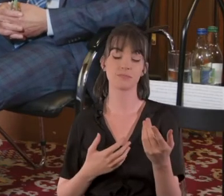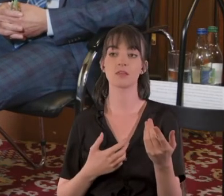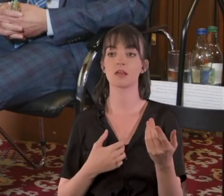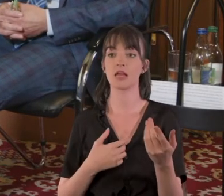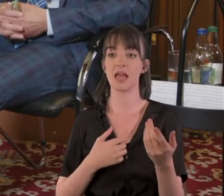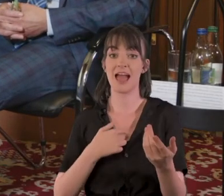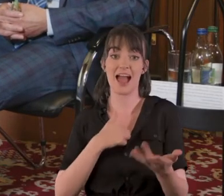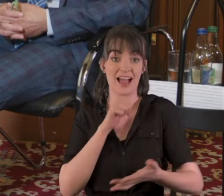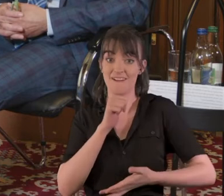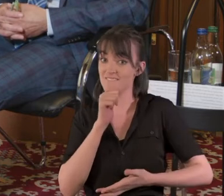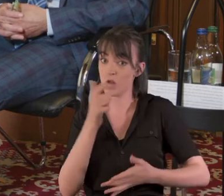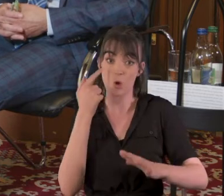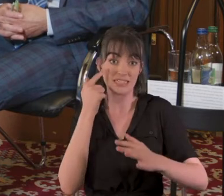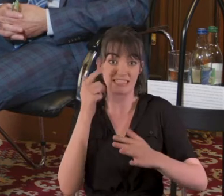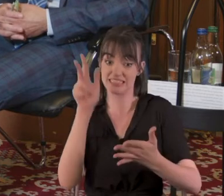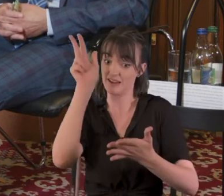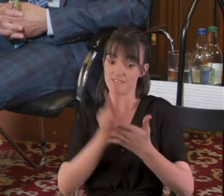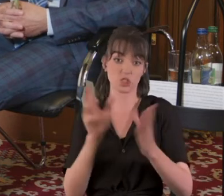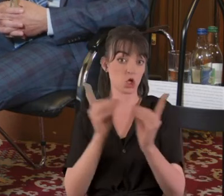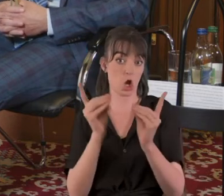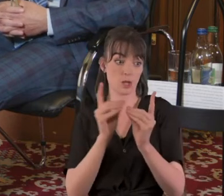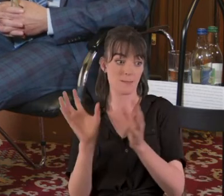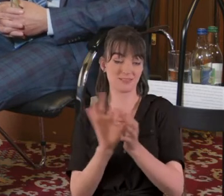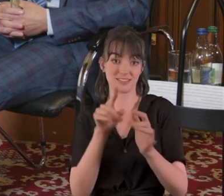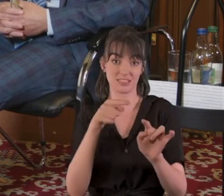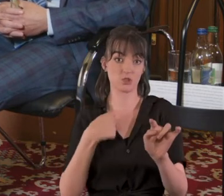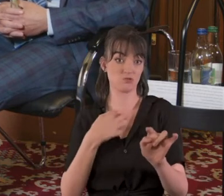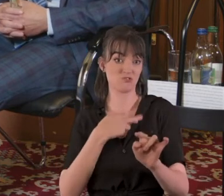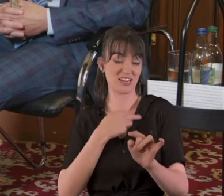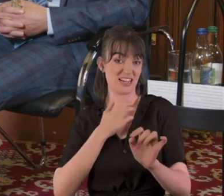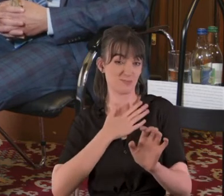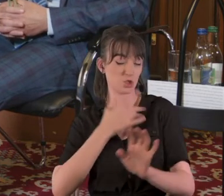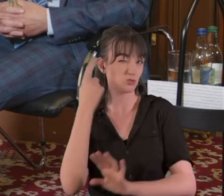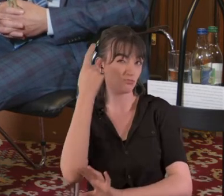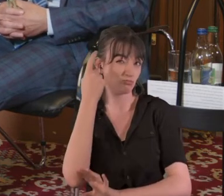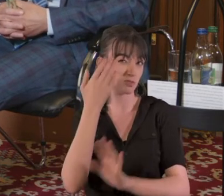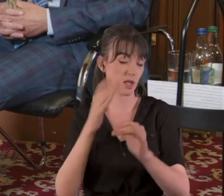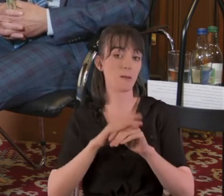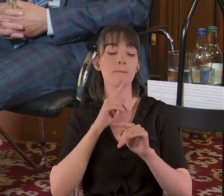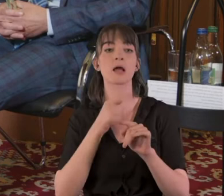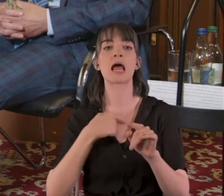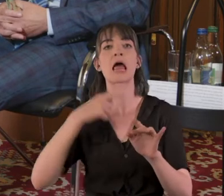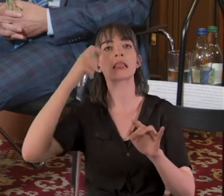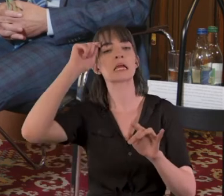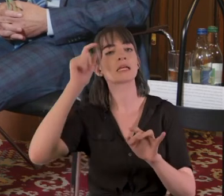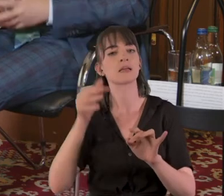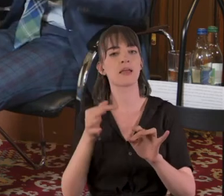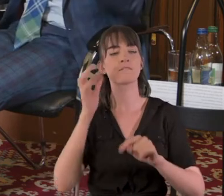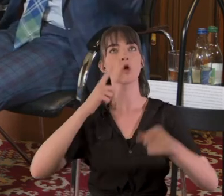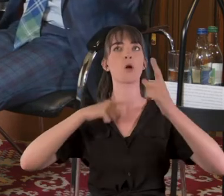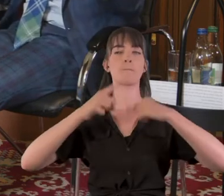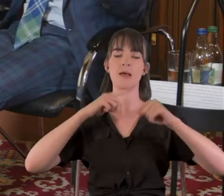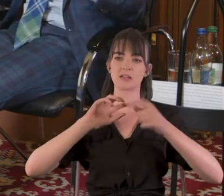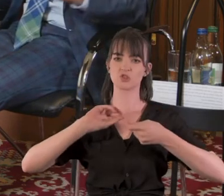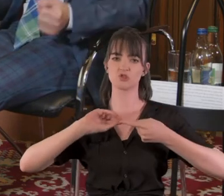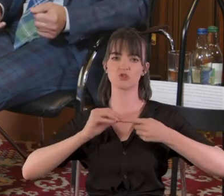I haven't seen documents on this, so this really would be a speculation. But I think if we enter into the thought of the time, I hope we've